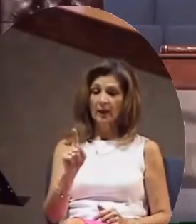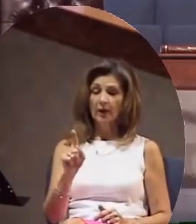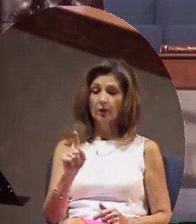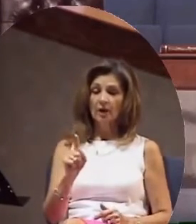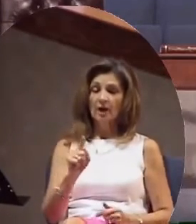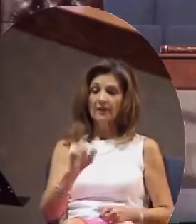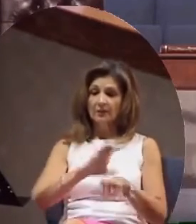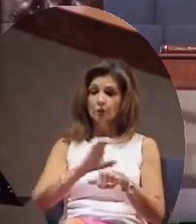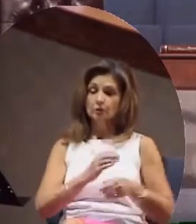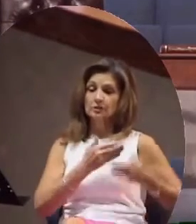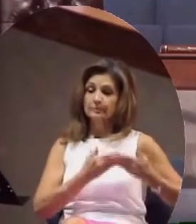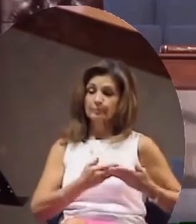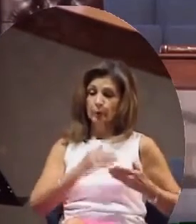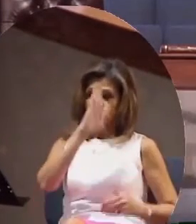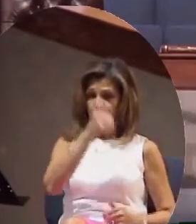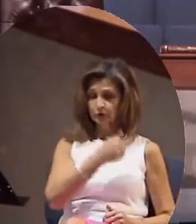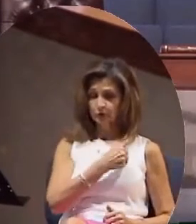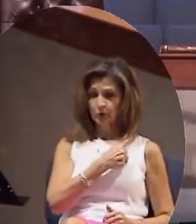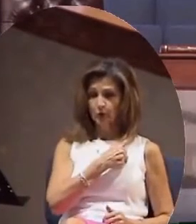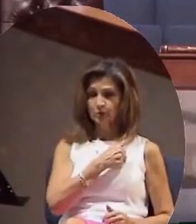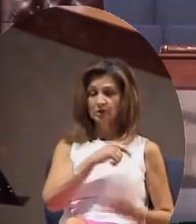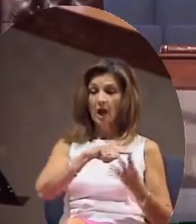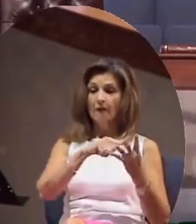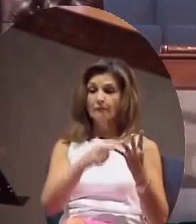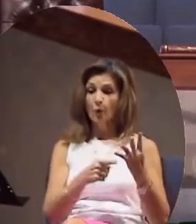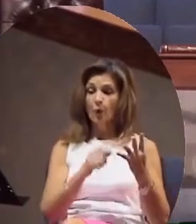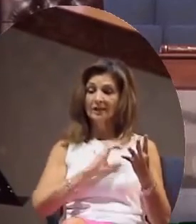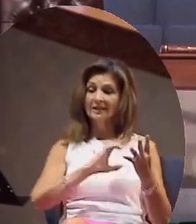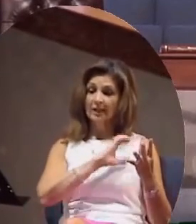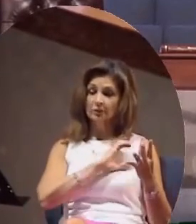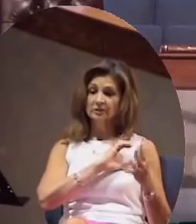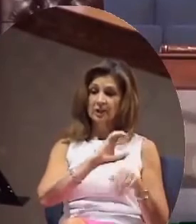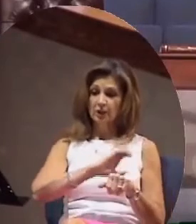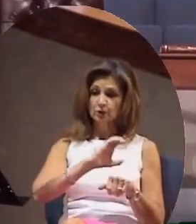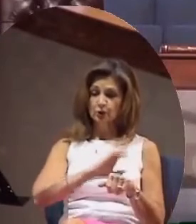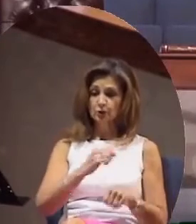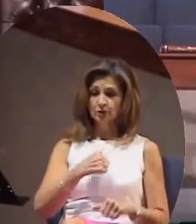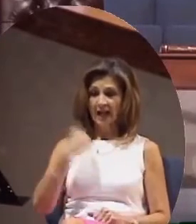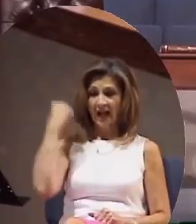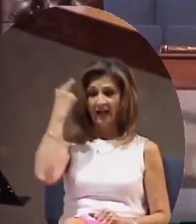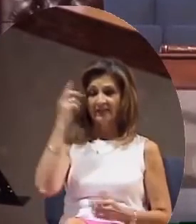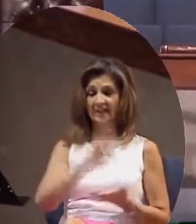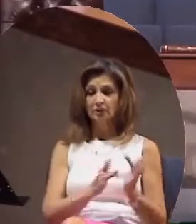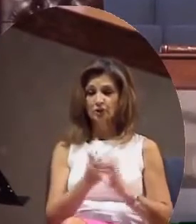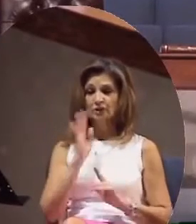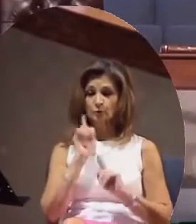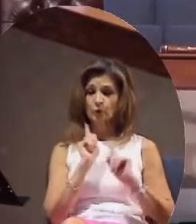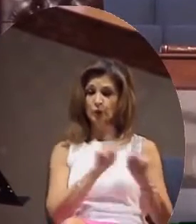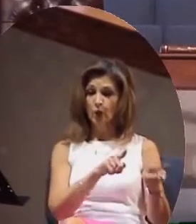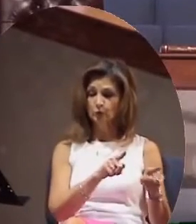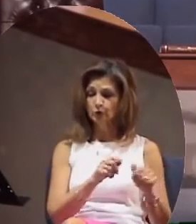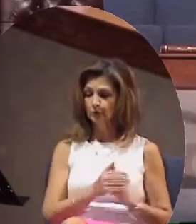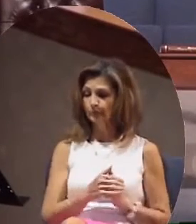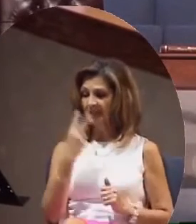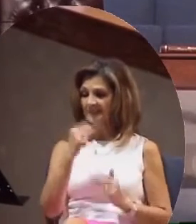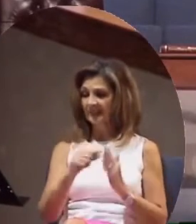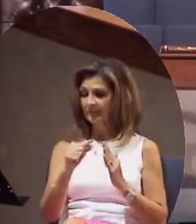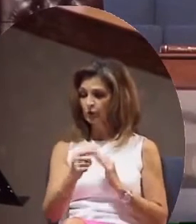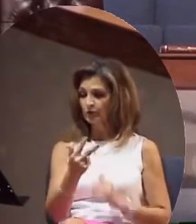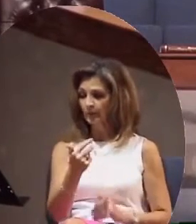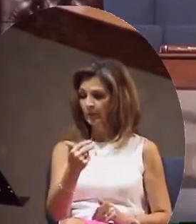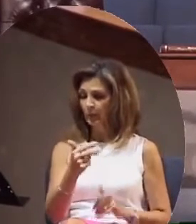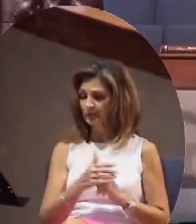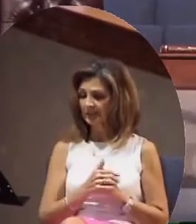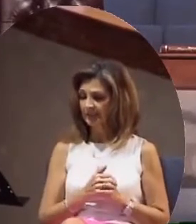quickly tonight four characteristics of a church that I think Jesus would go to. Now, look at verse number